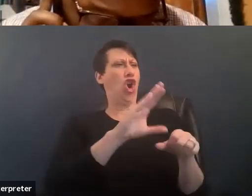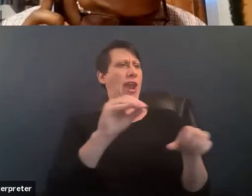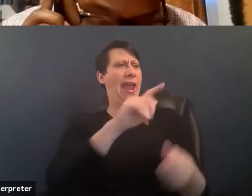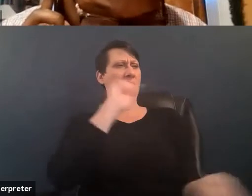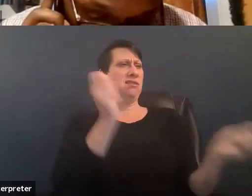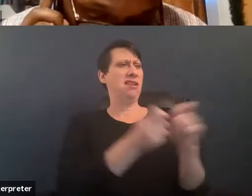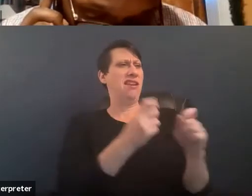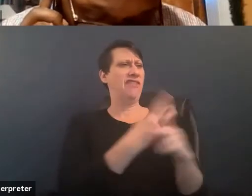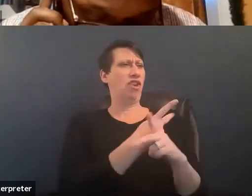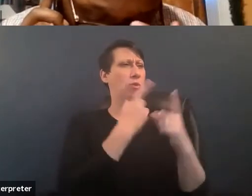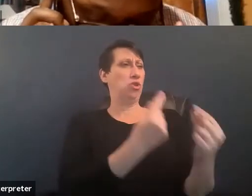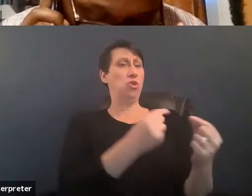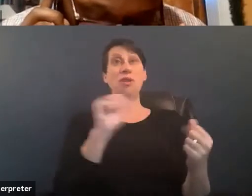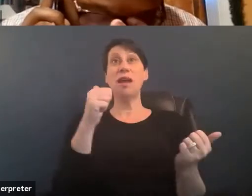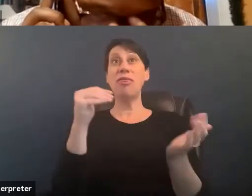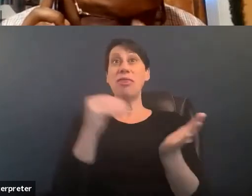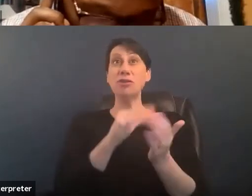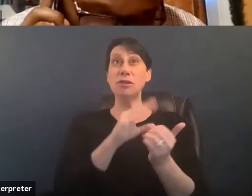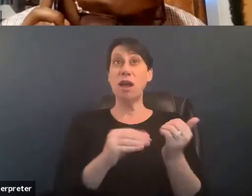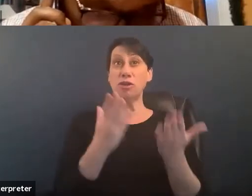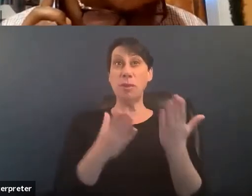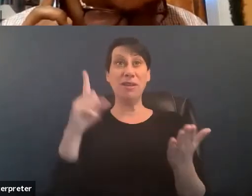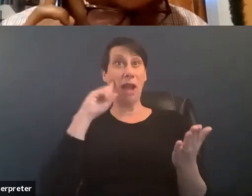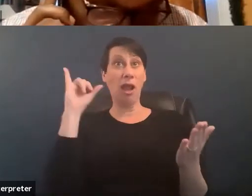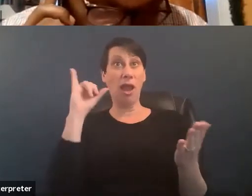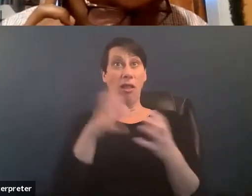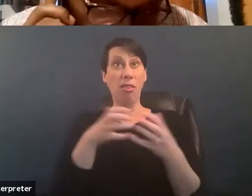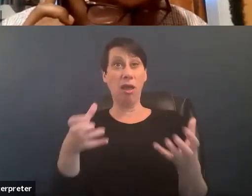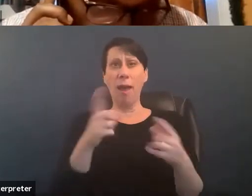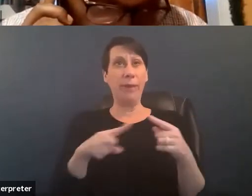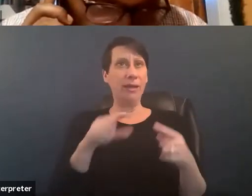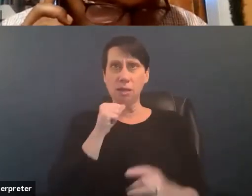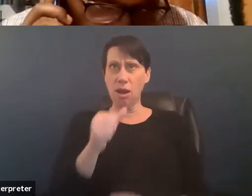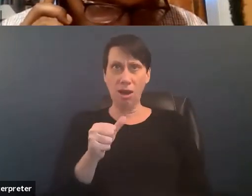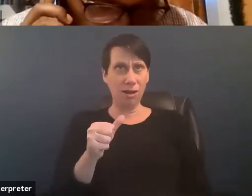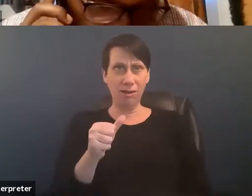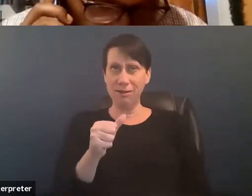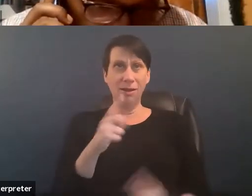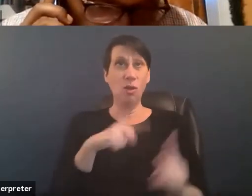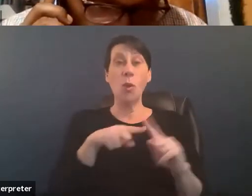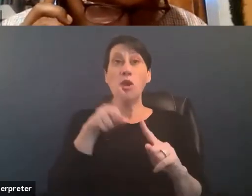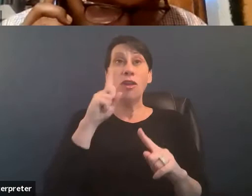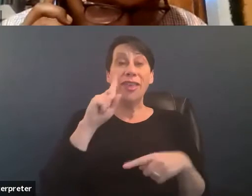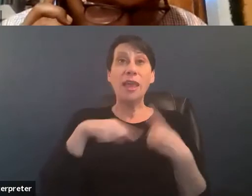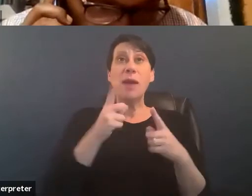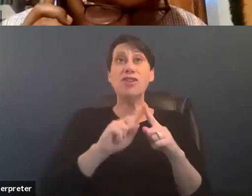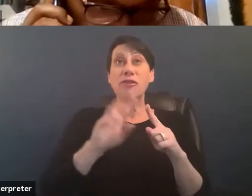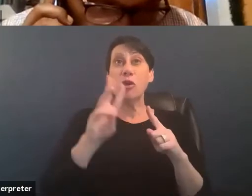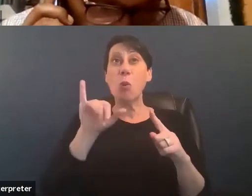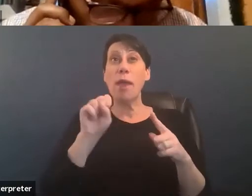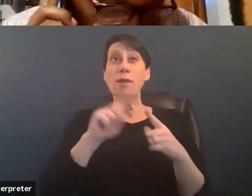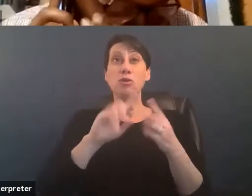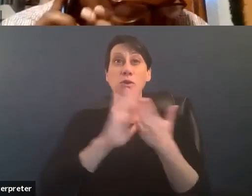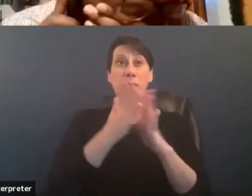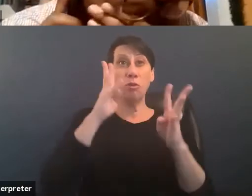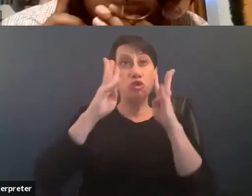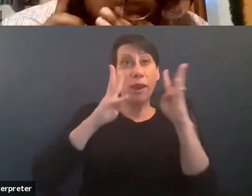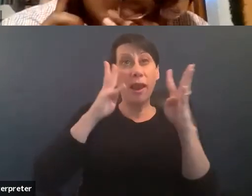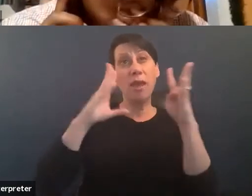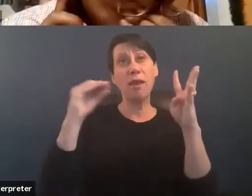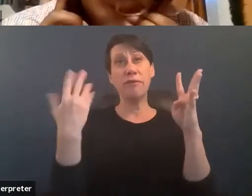So $10,000 may sound like a lot to some people, but it's not when you're thinking of ways to be creative and look at